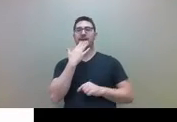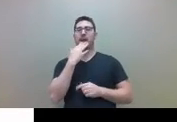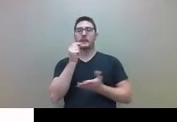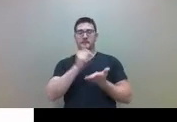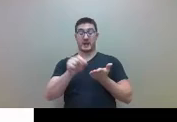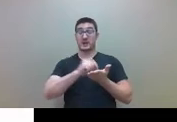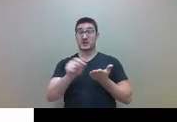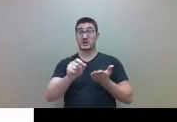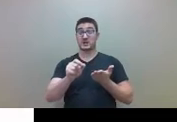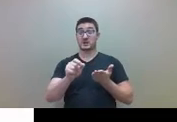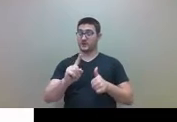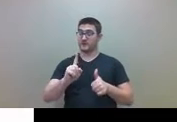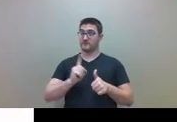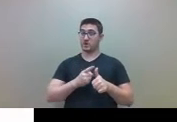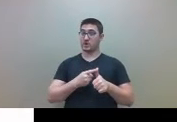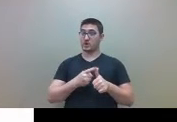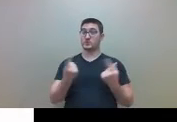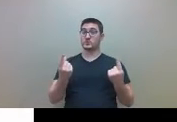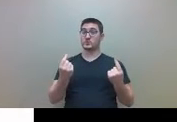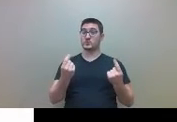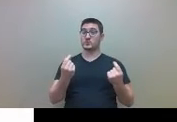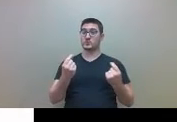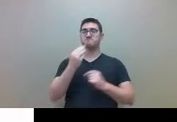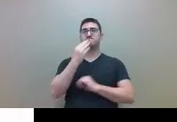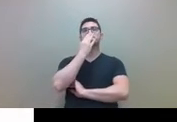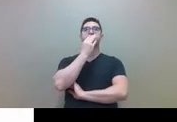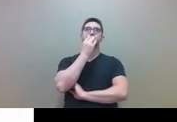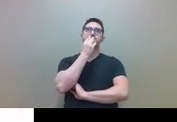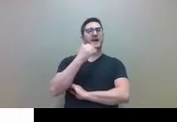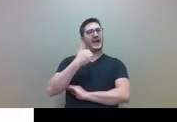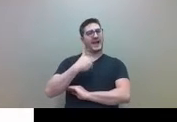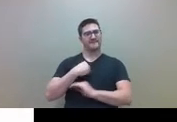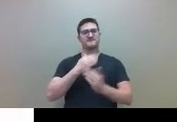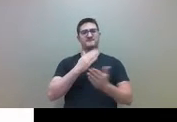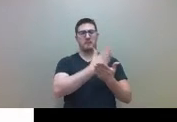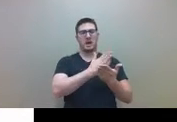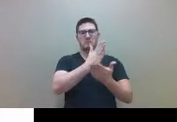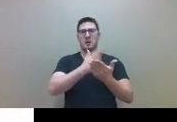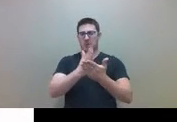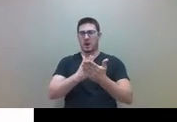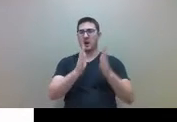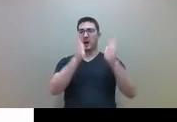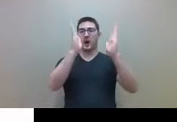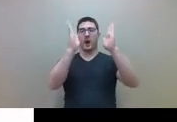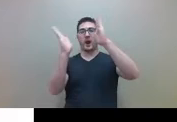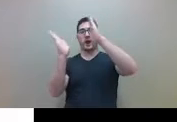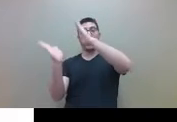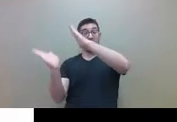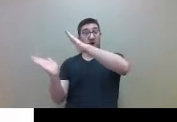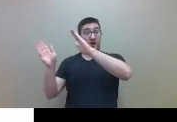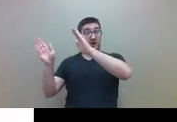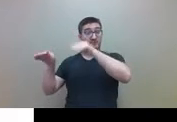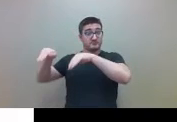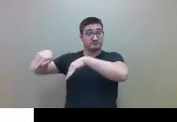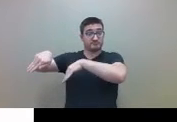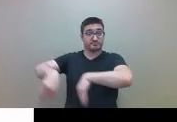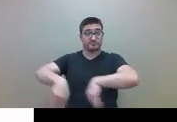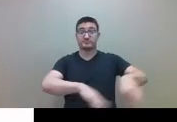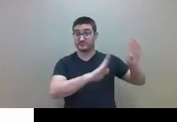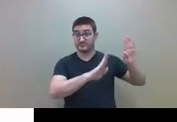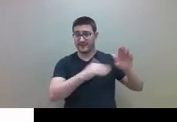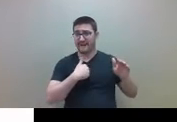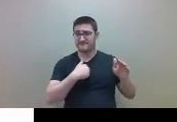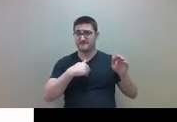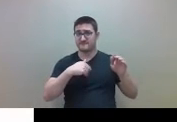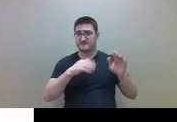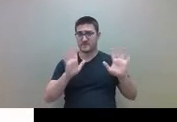would shade in how much of that piece of pie I feel I'm doing well in,